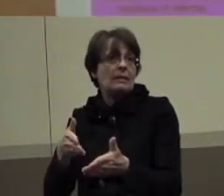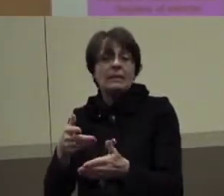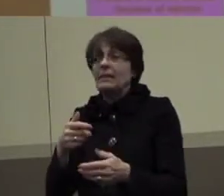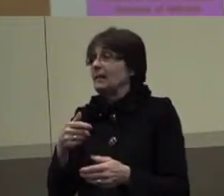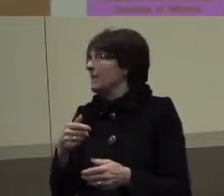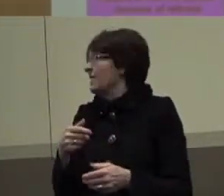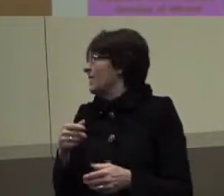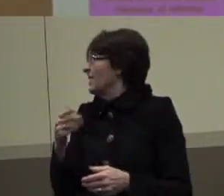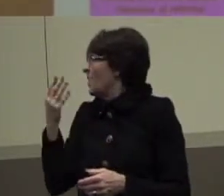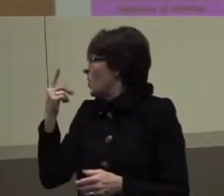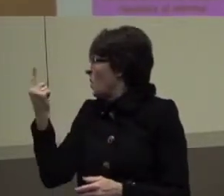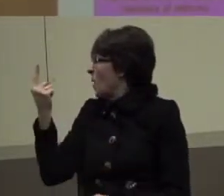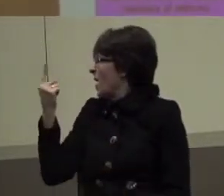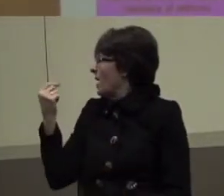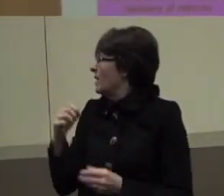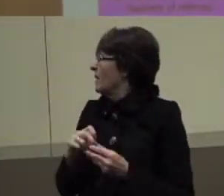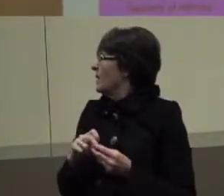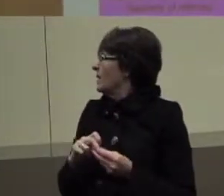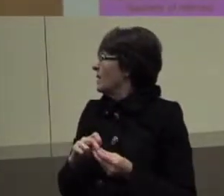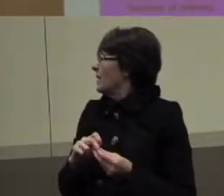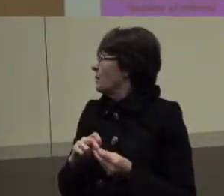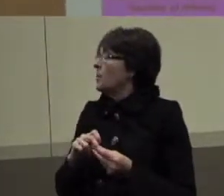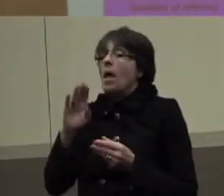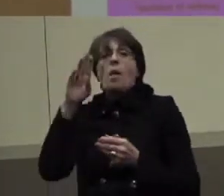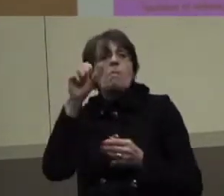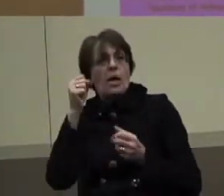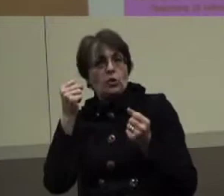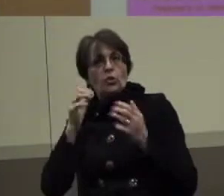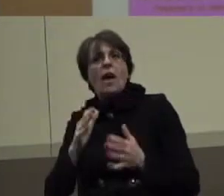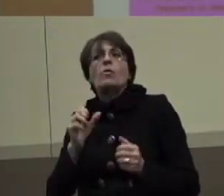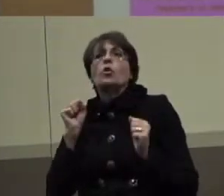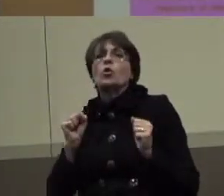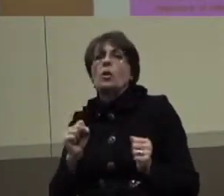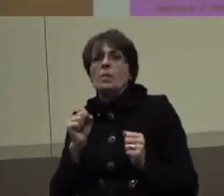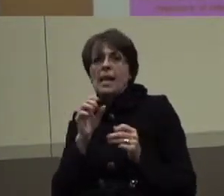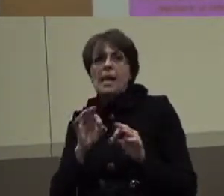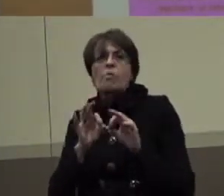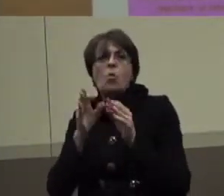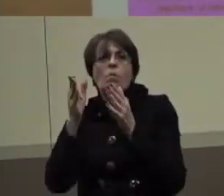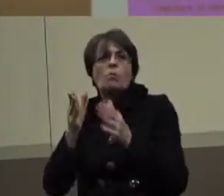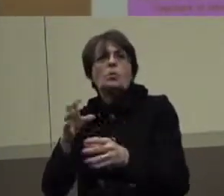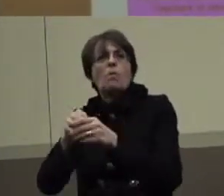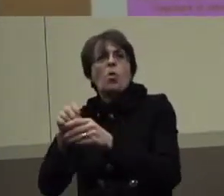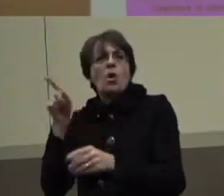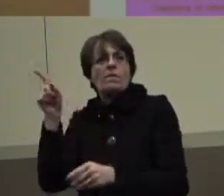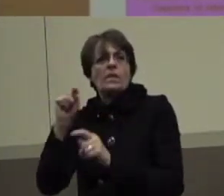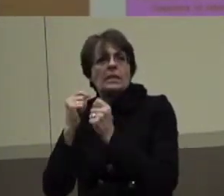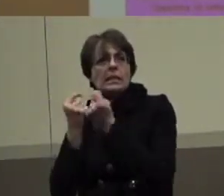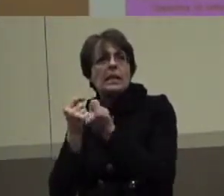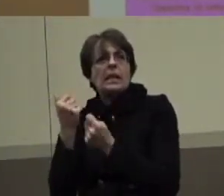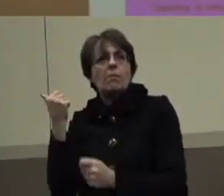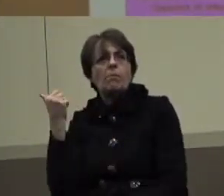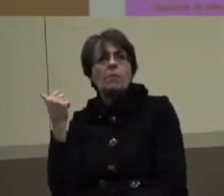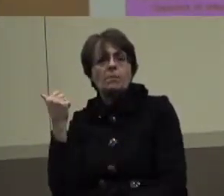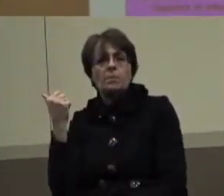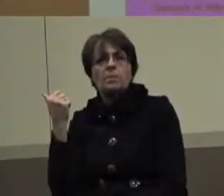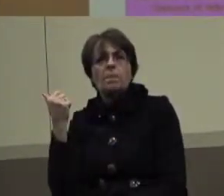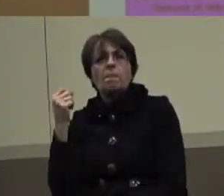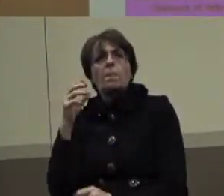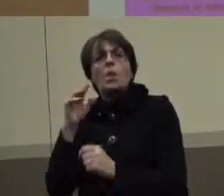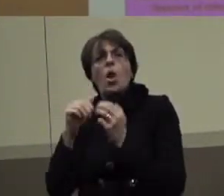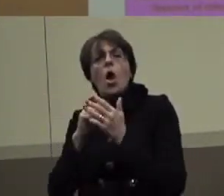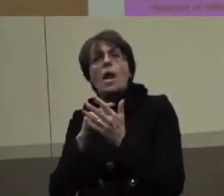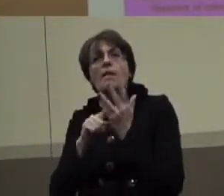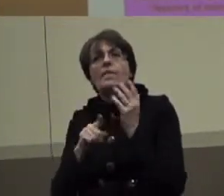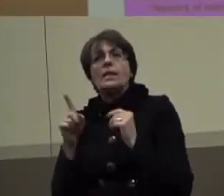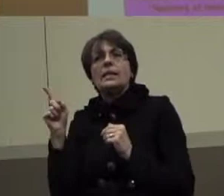don't know why that went all by itself there. So the bus driver could be a very important person that's part of this team. All